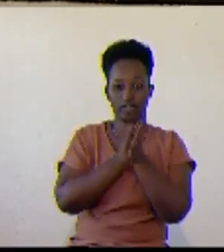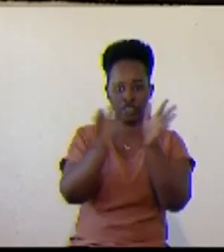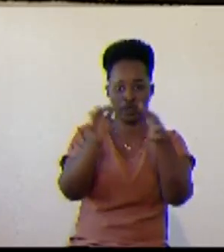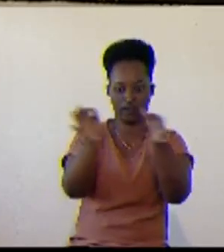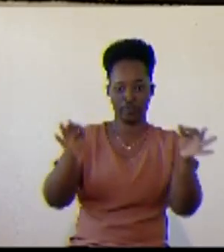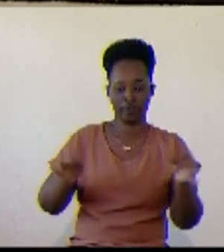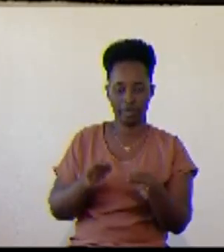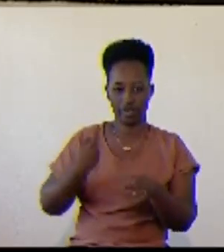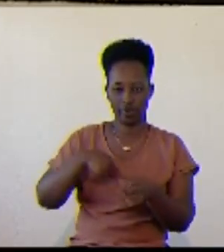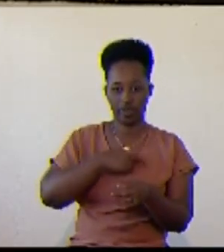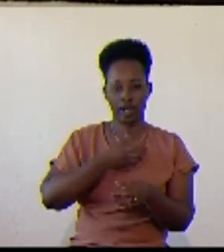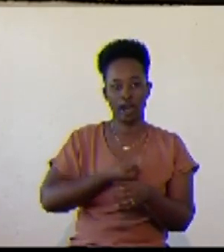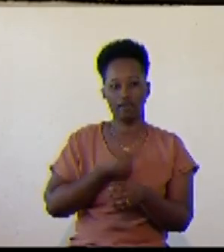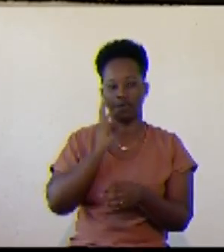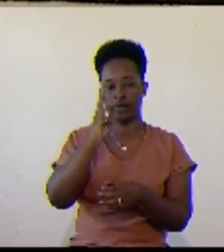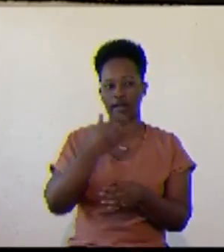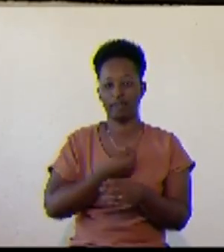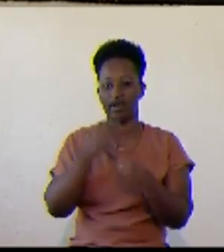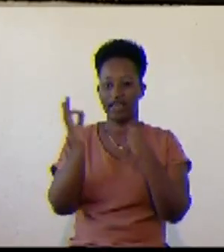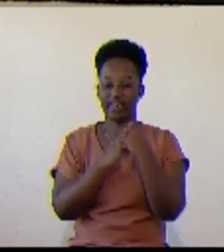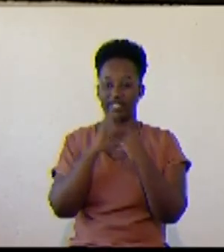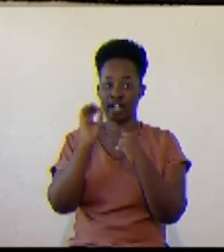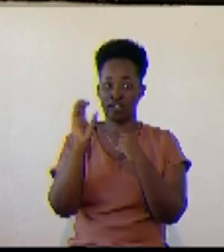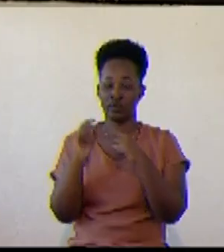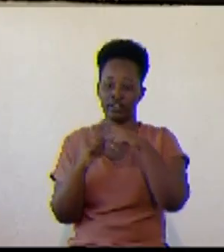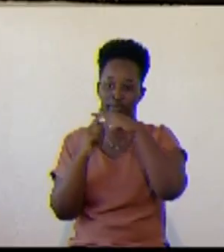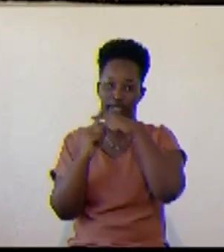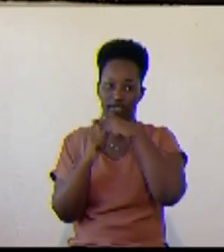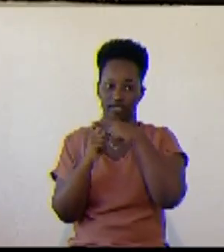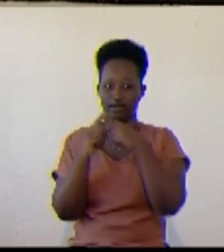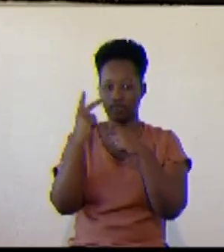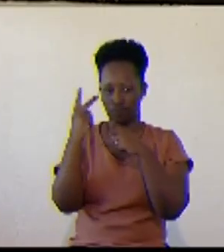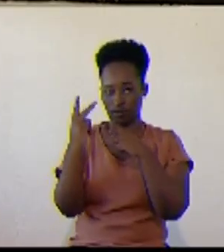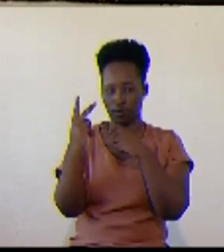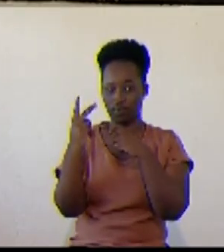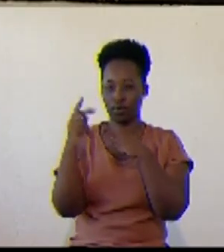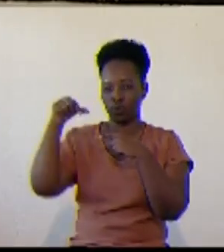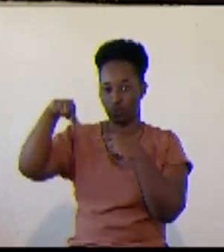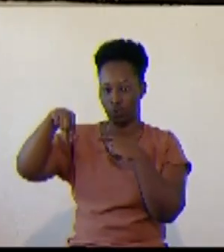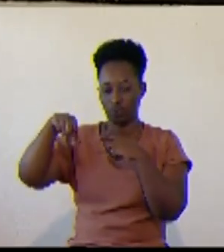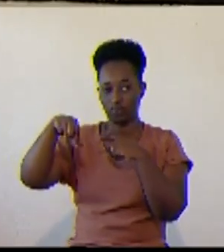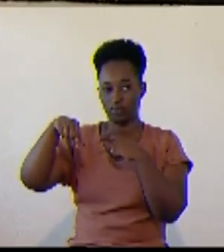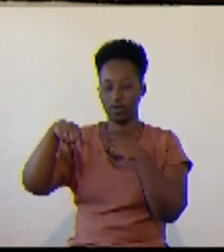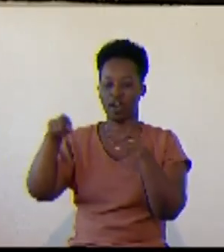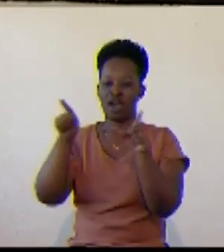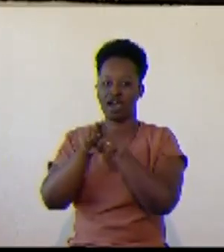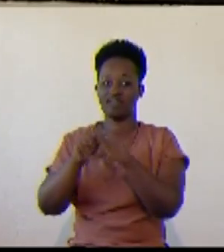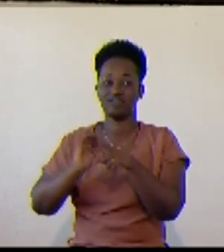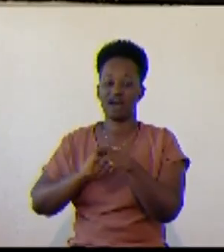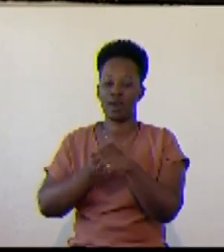have, we shall have 800 plus 2Q as